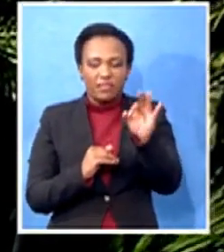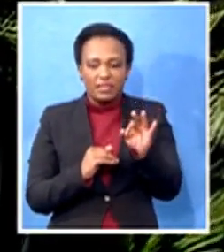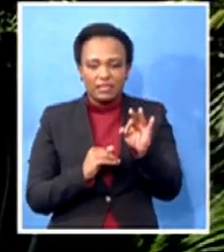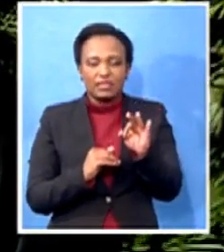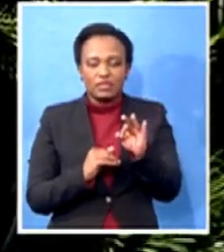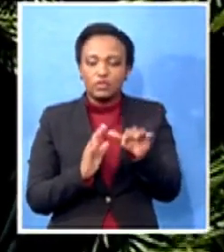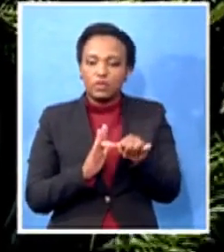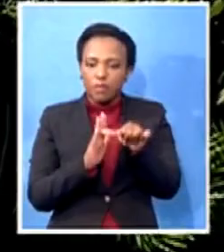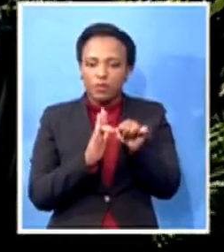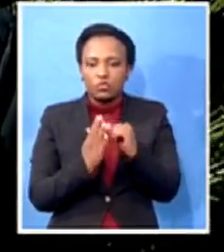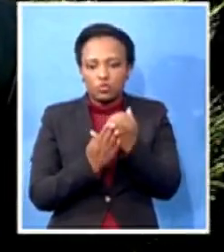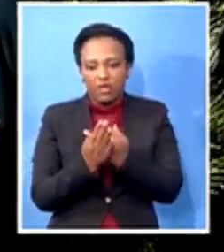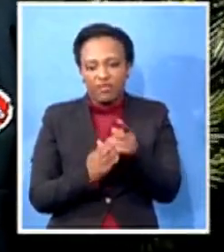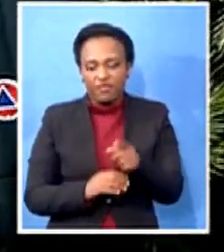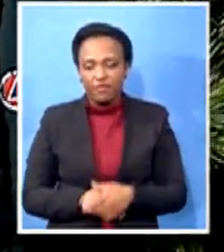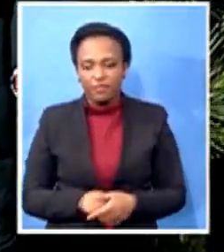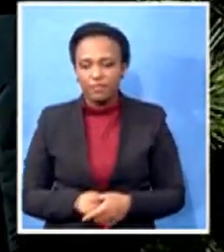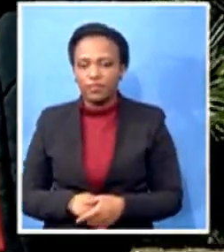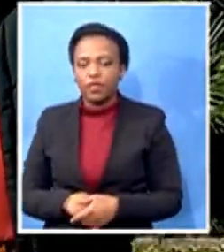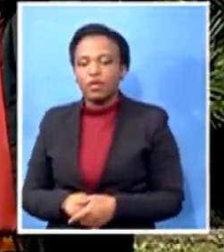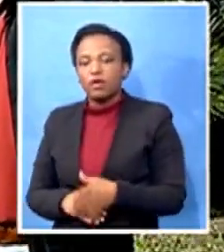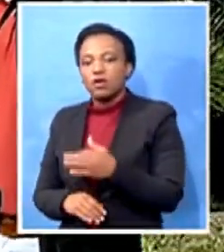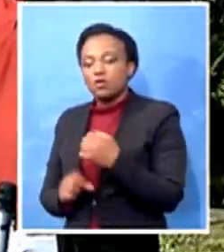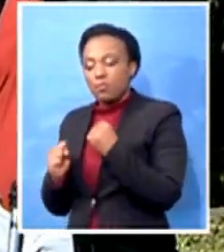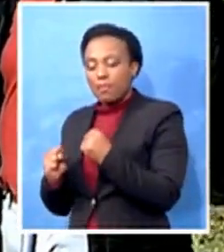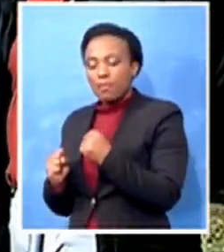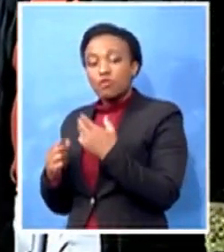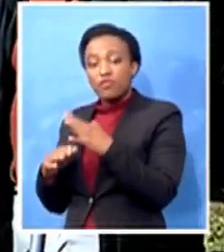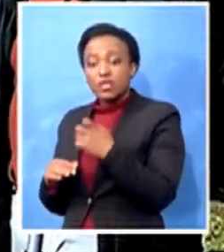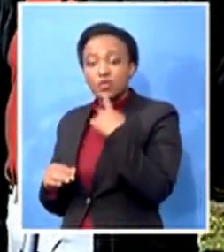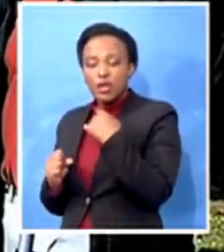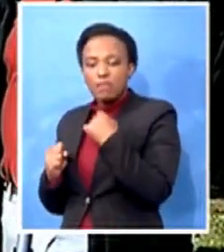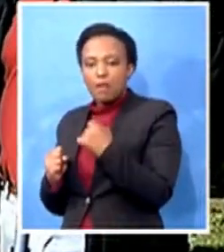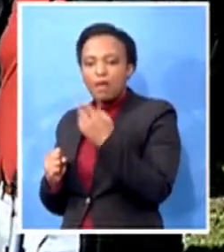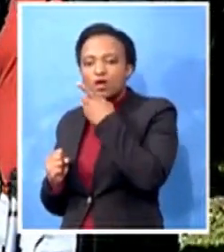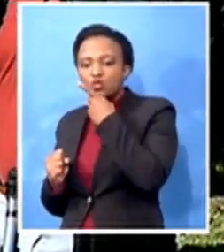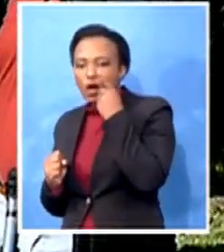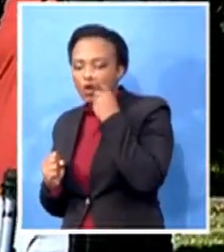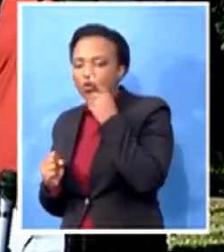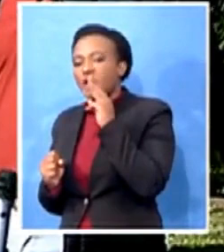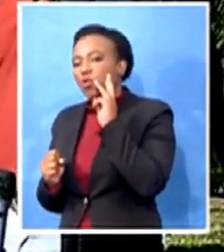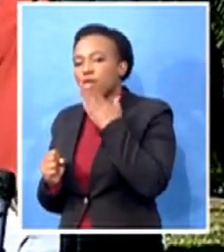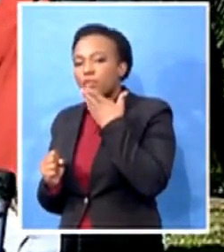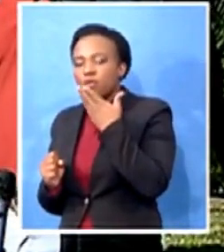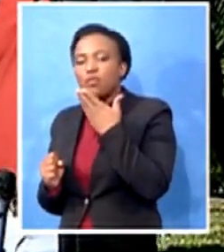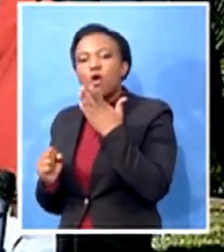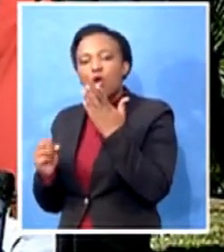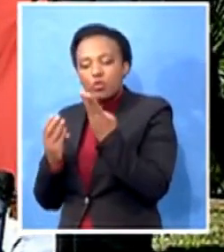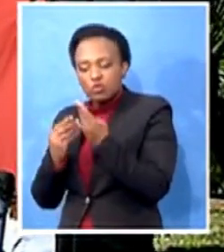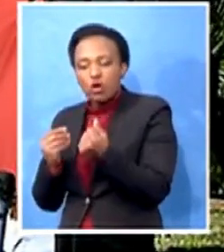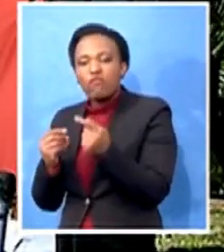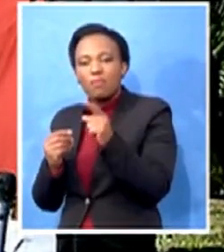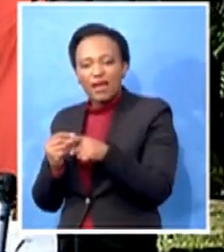in a drought. You said earlier on the only thing to solve this drought is going to be floods. Yes, and I think you also mentioned it.